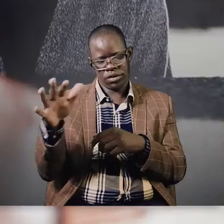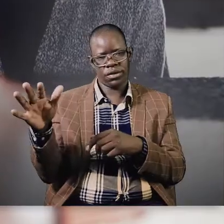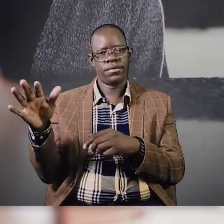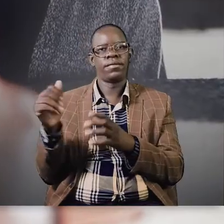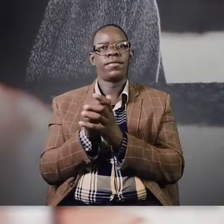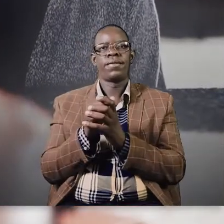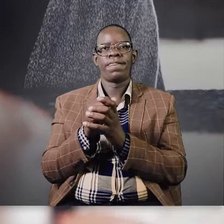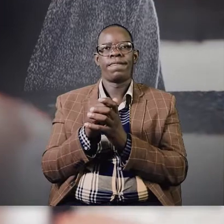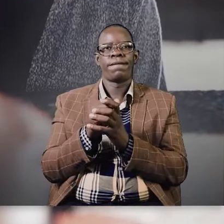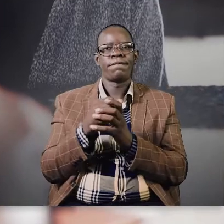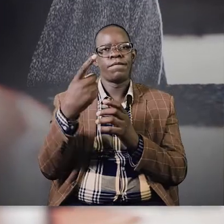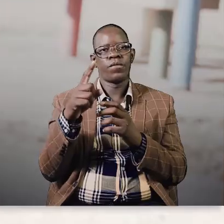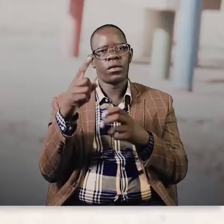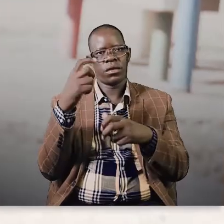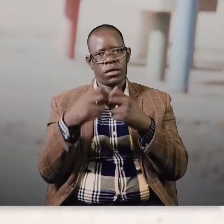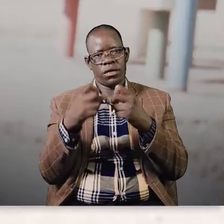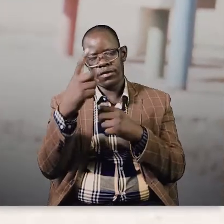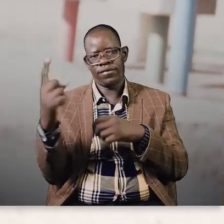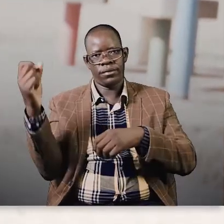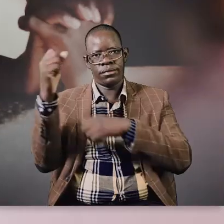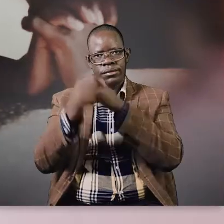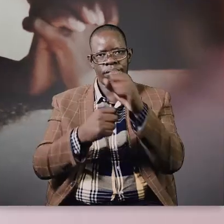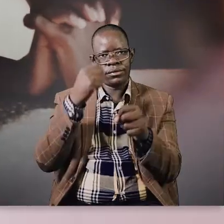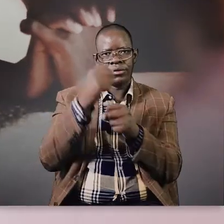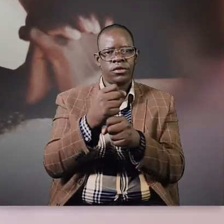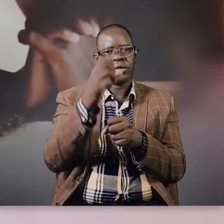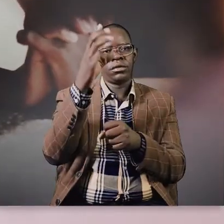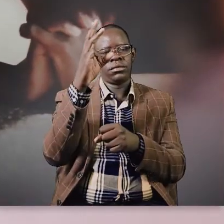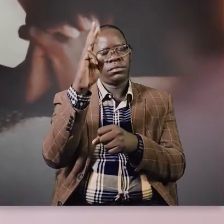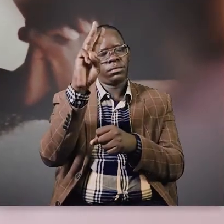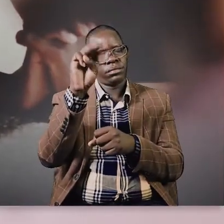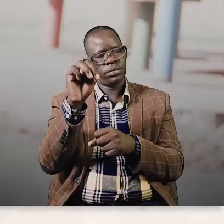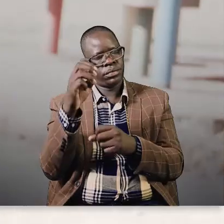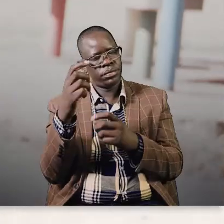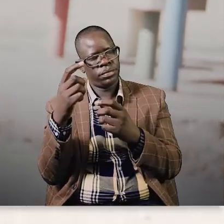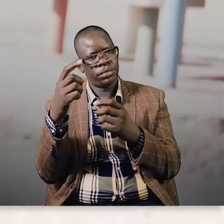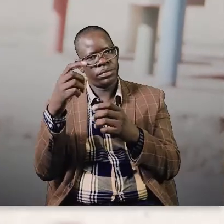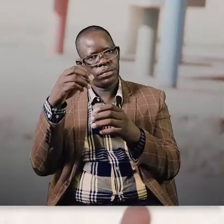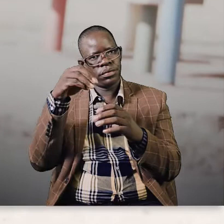oceans. But you see, it's very unfortunate that every year, billions of tons of